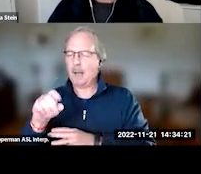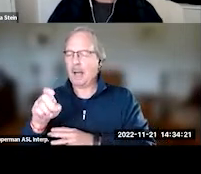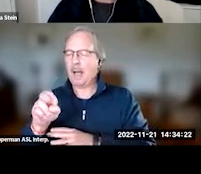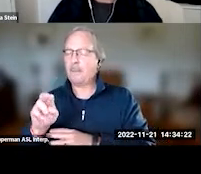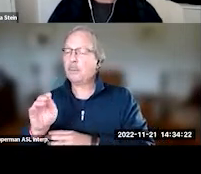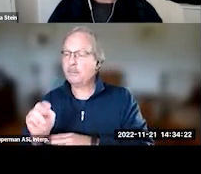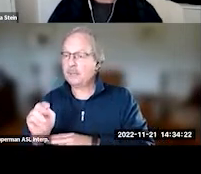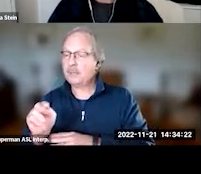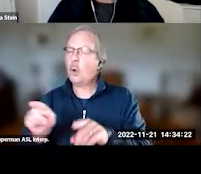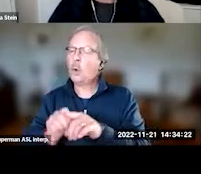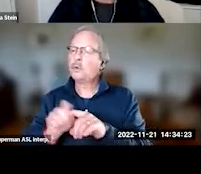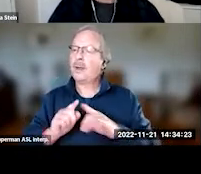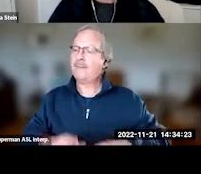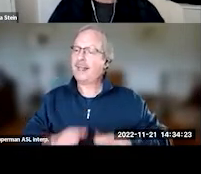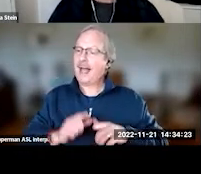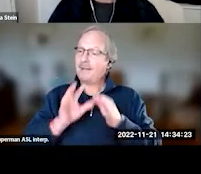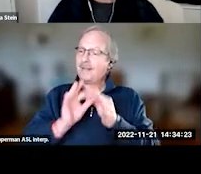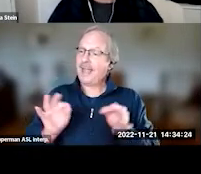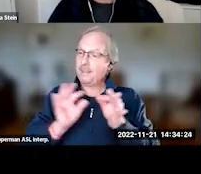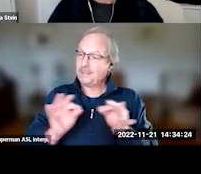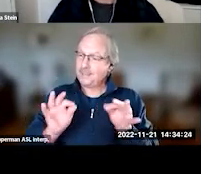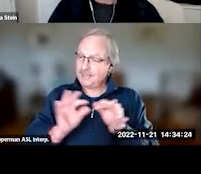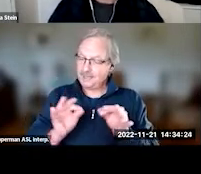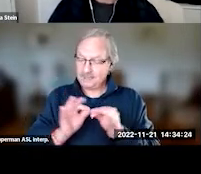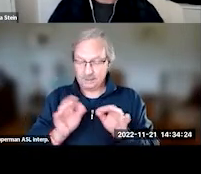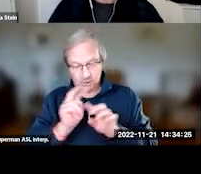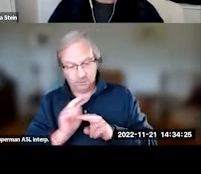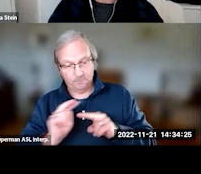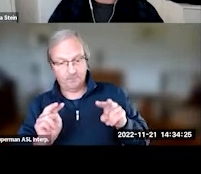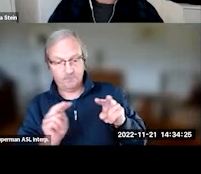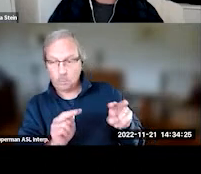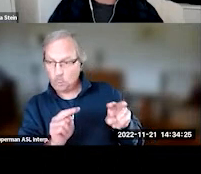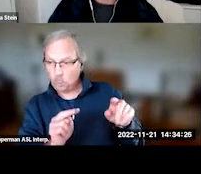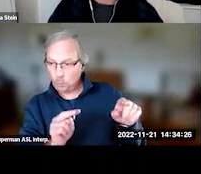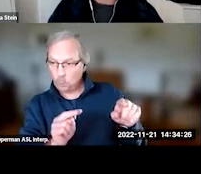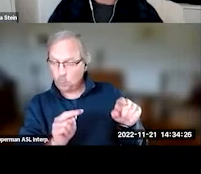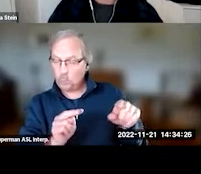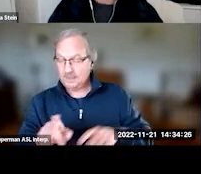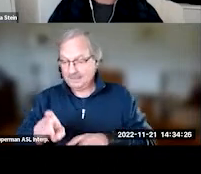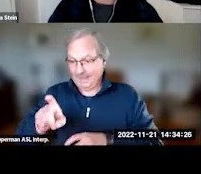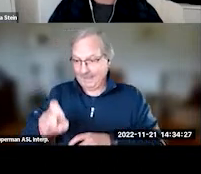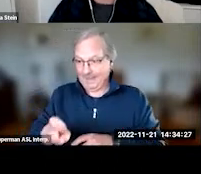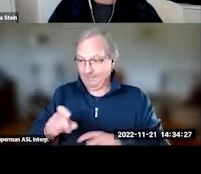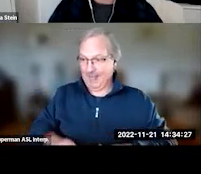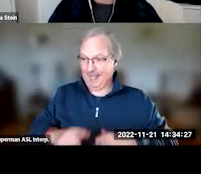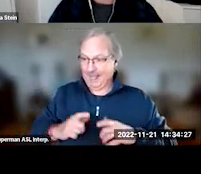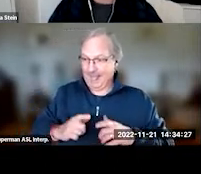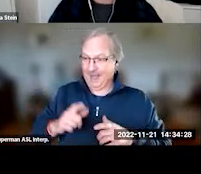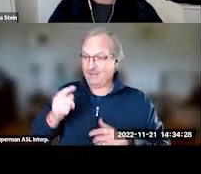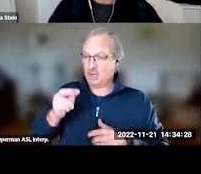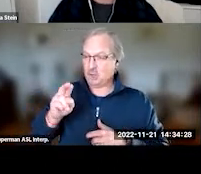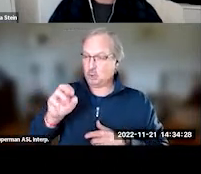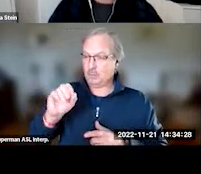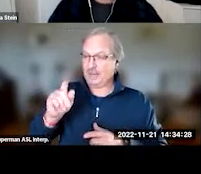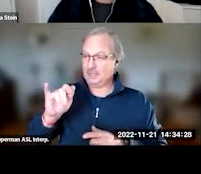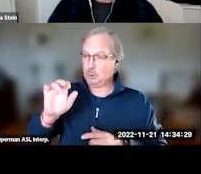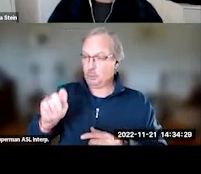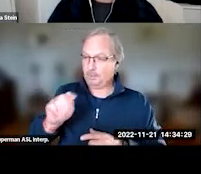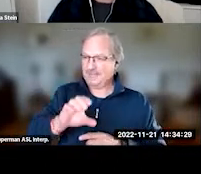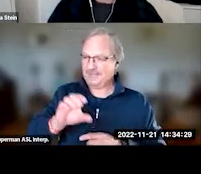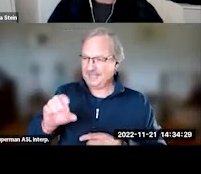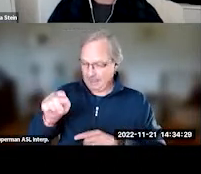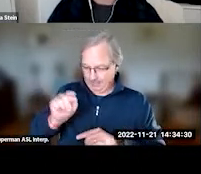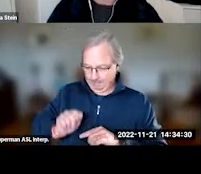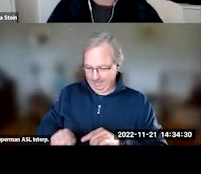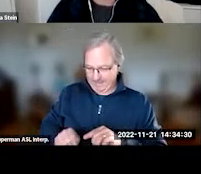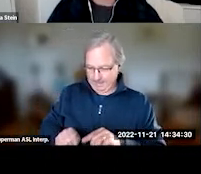have live captioning. To view live captioning, click Live Transcript CC at the bottom of the screen